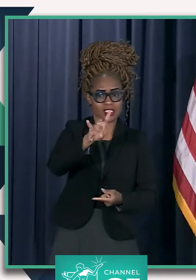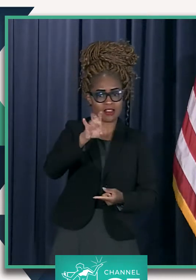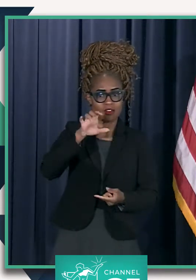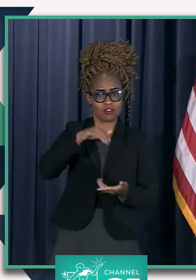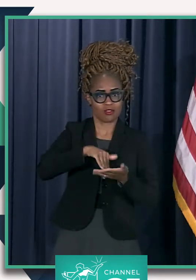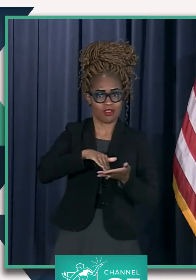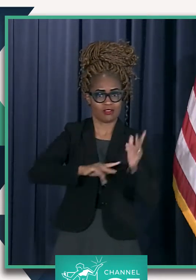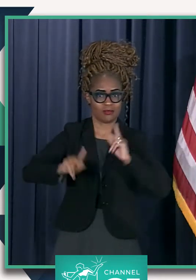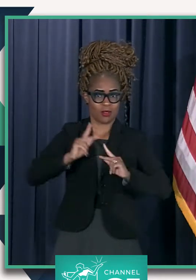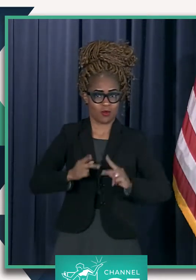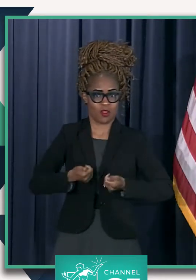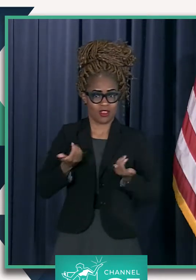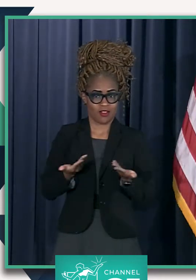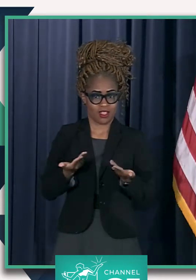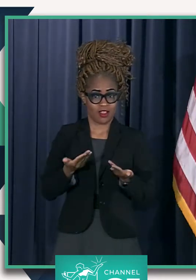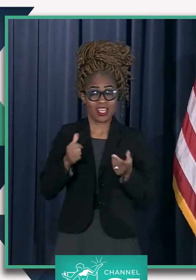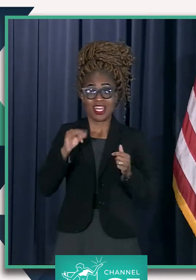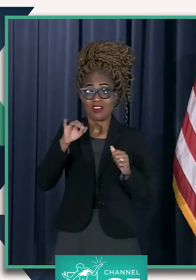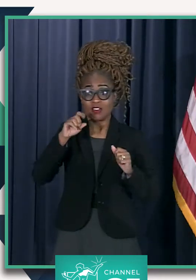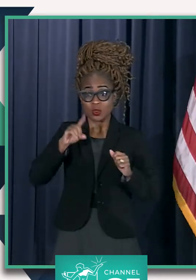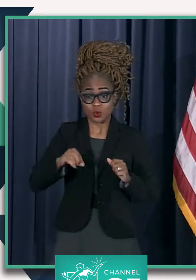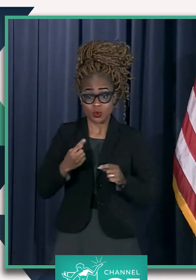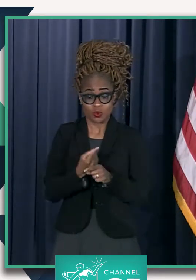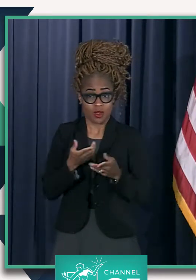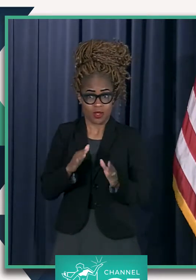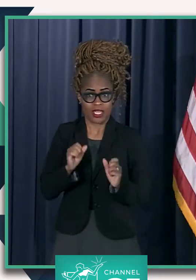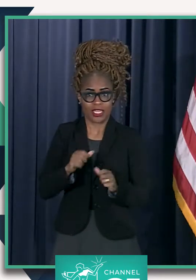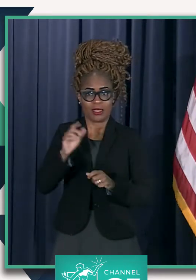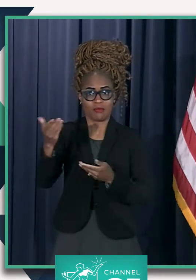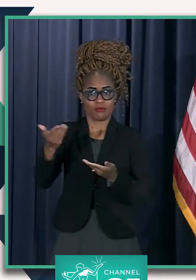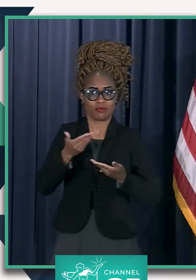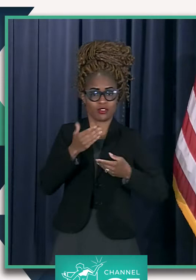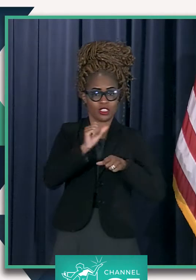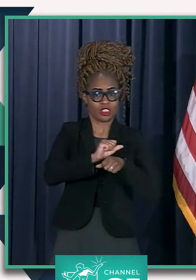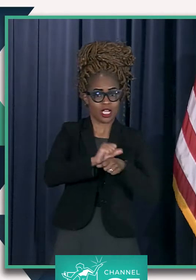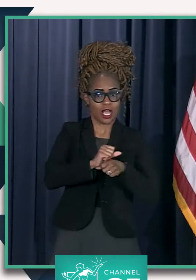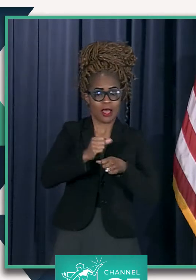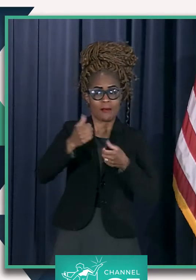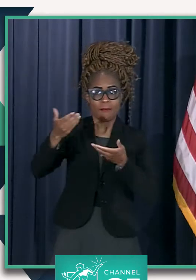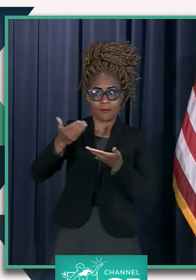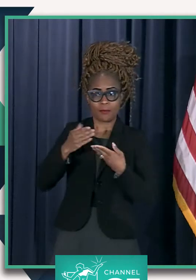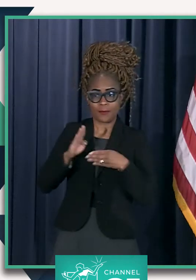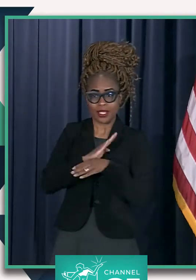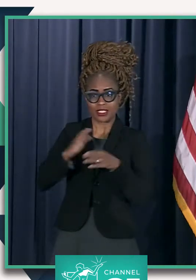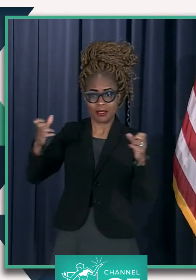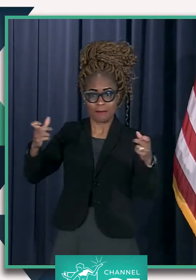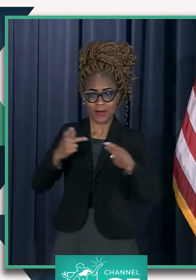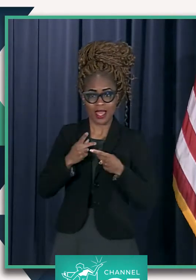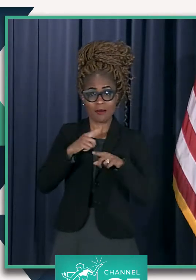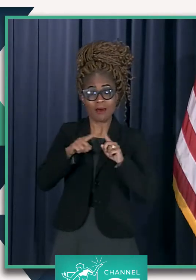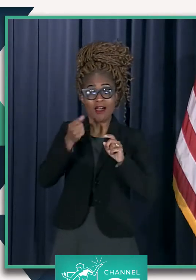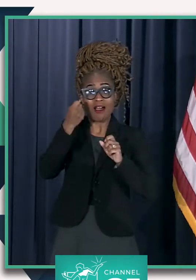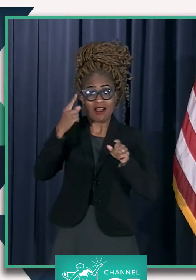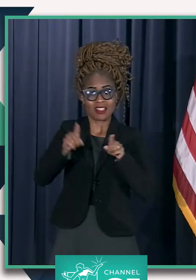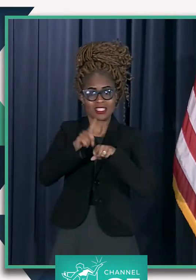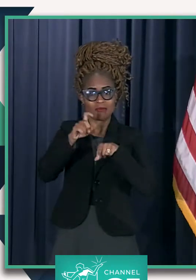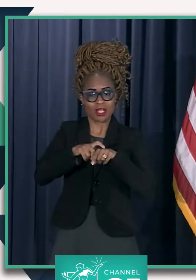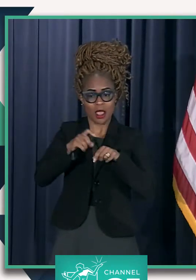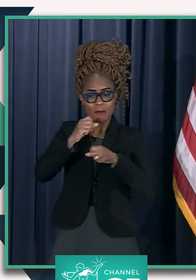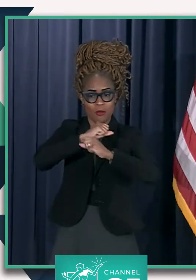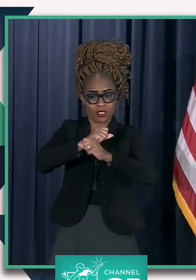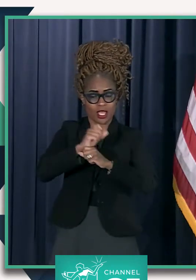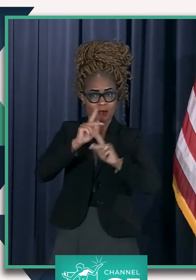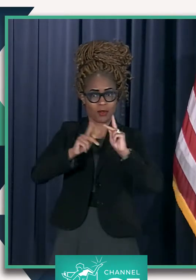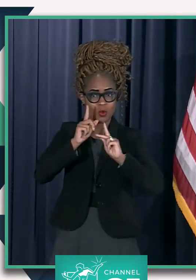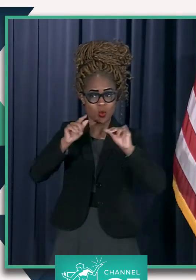this right, we can bring jobs and businesses back while protecting those who stayed here during the downtimes.